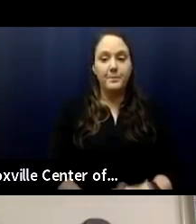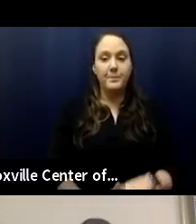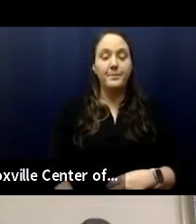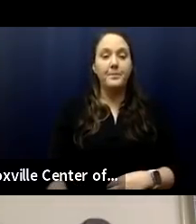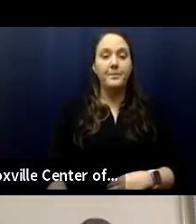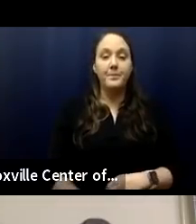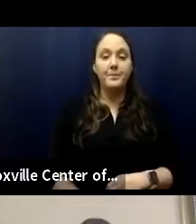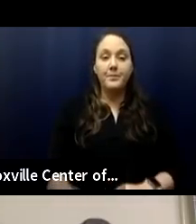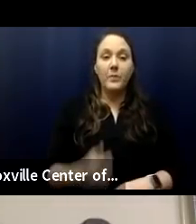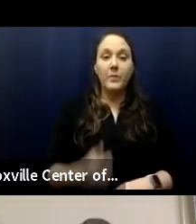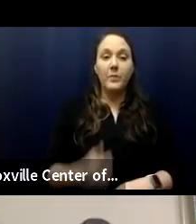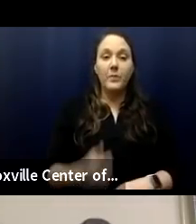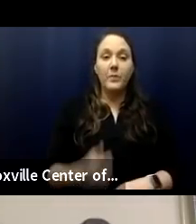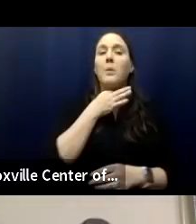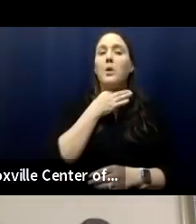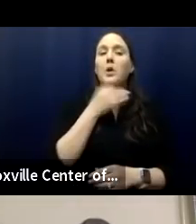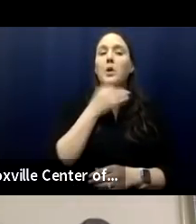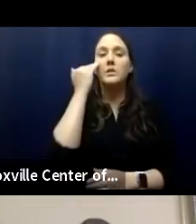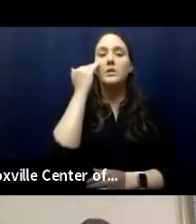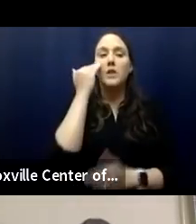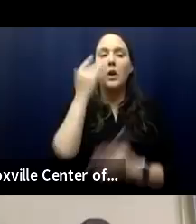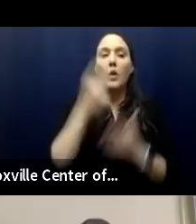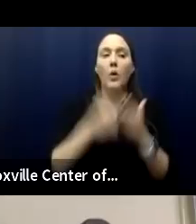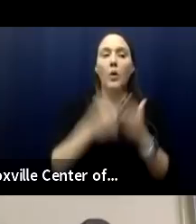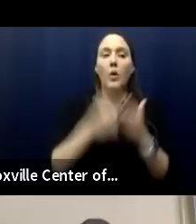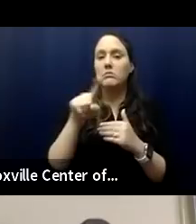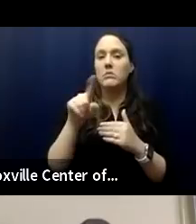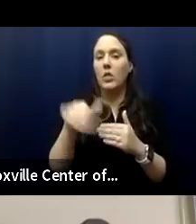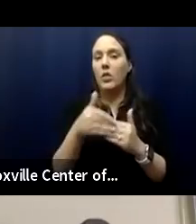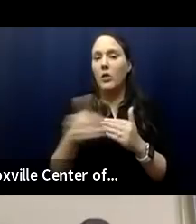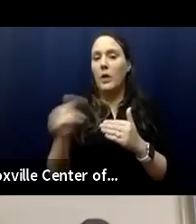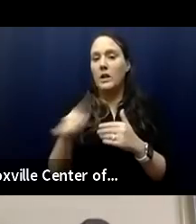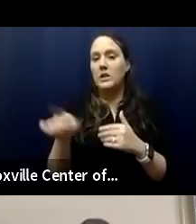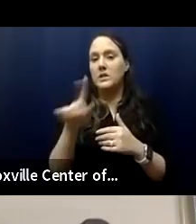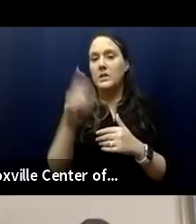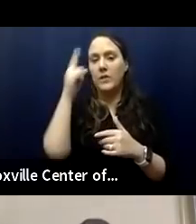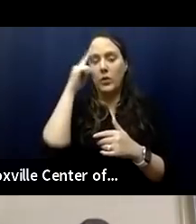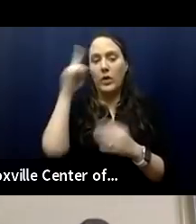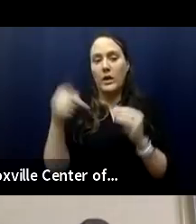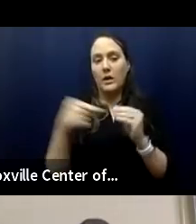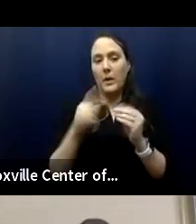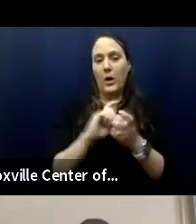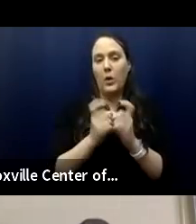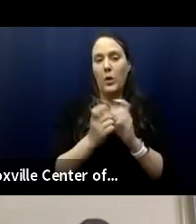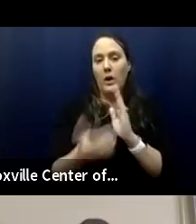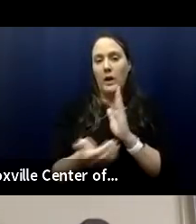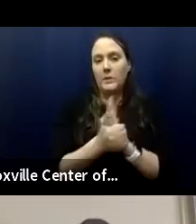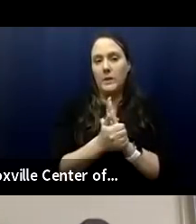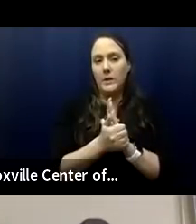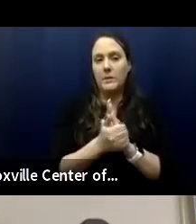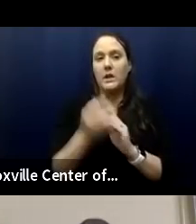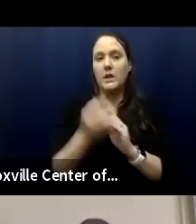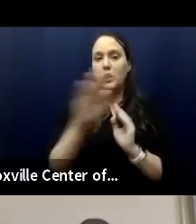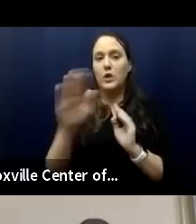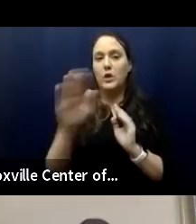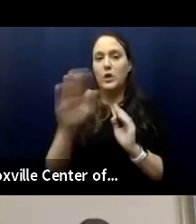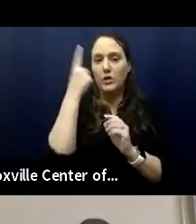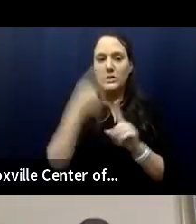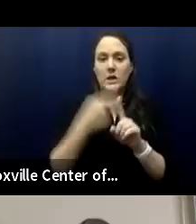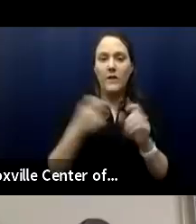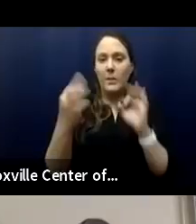I'm curious to know what the rest of you all think about this amendment and your understanding of the feedback that we've received